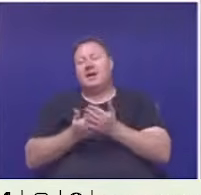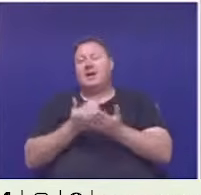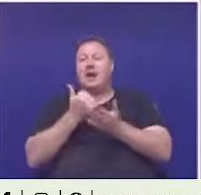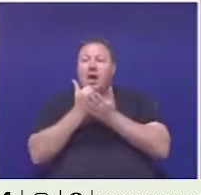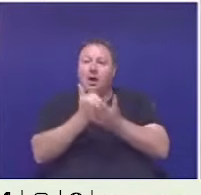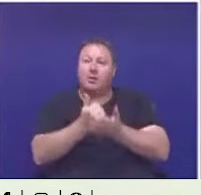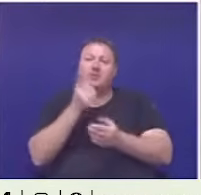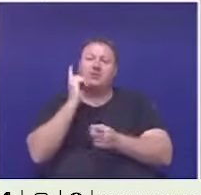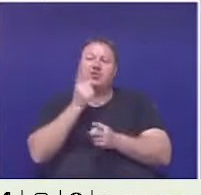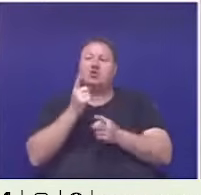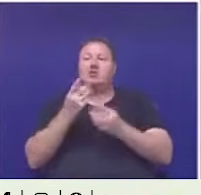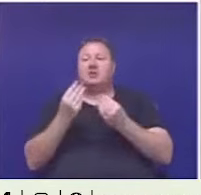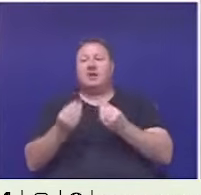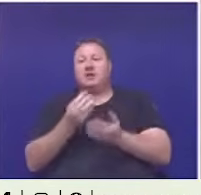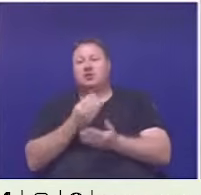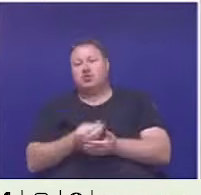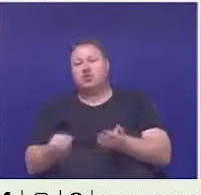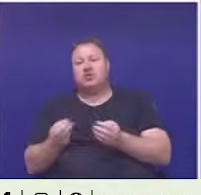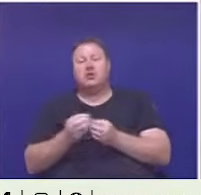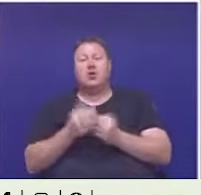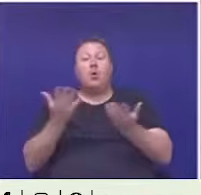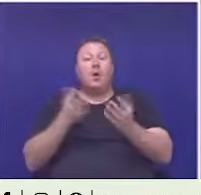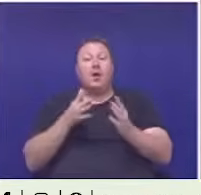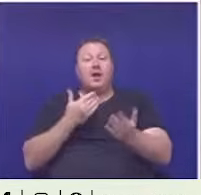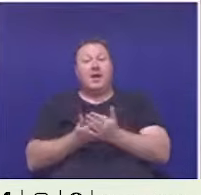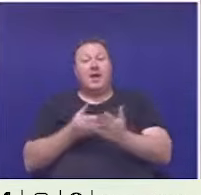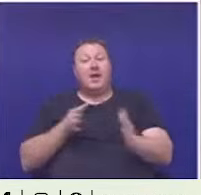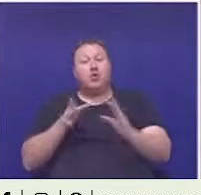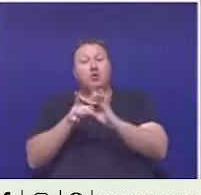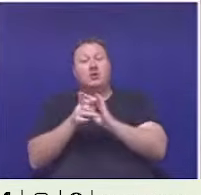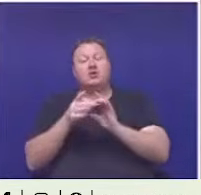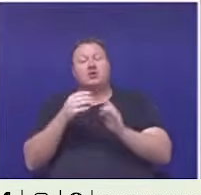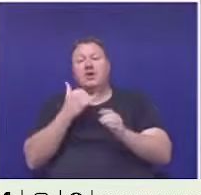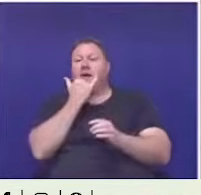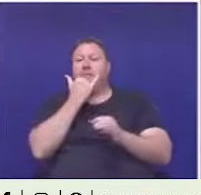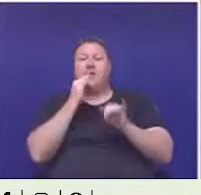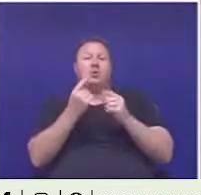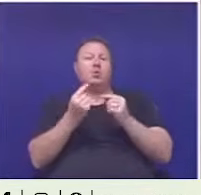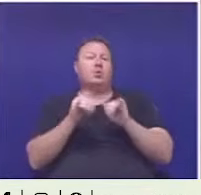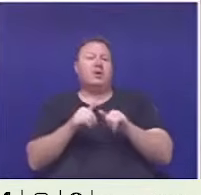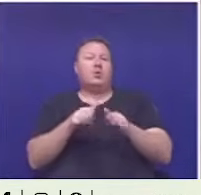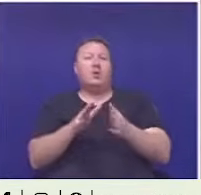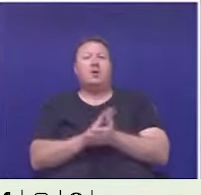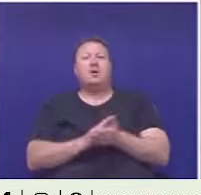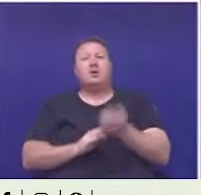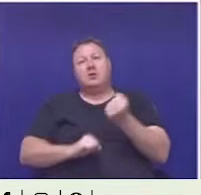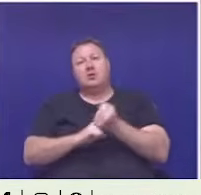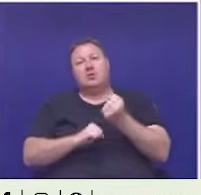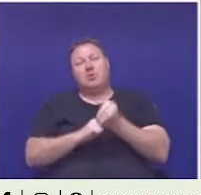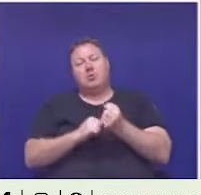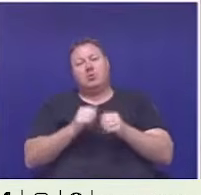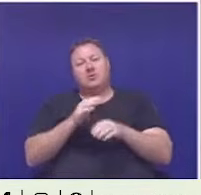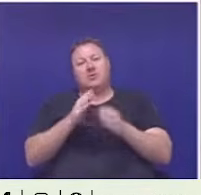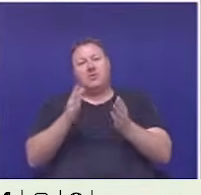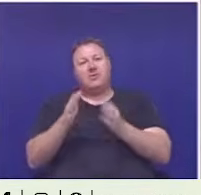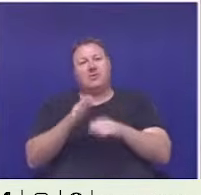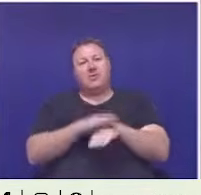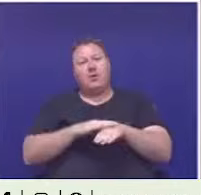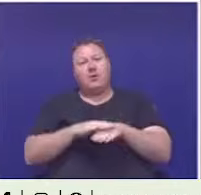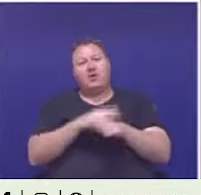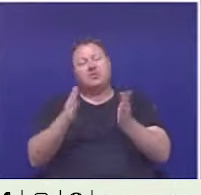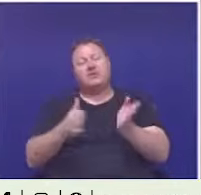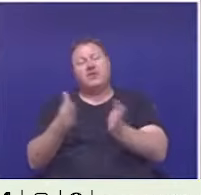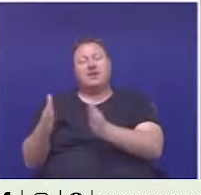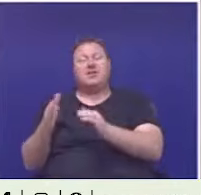and where we can reach, we are more than happy to do so. And so that is how we're going to be supporting the foundation phase. So I'm really